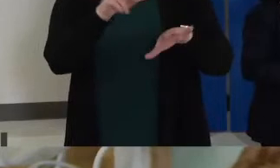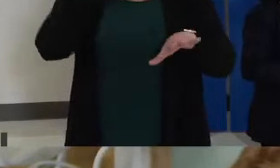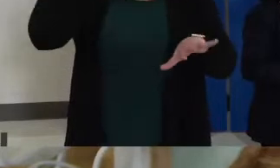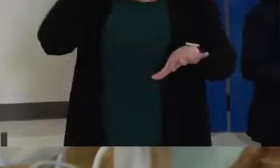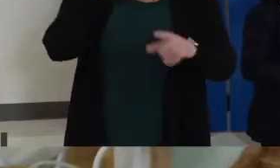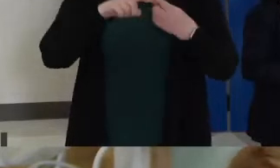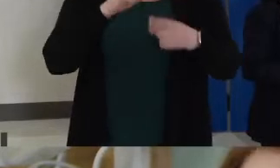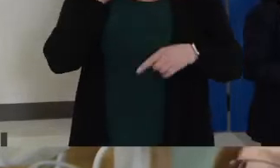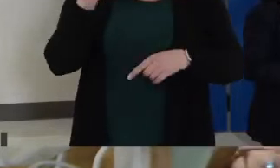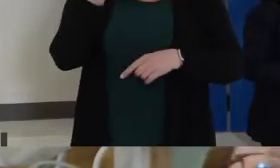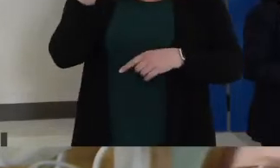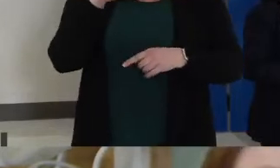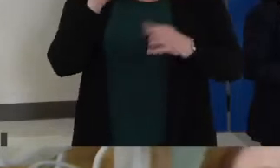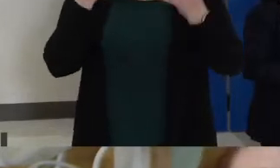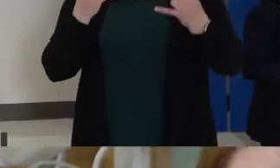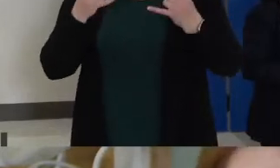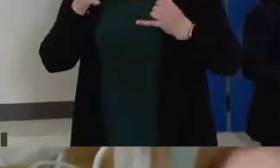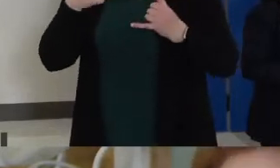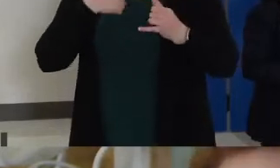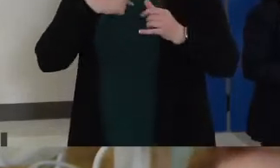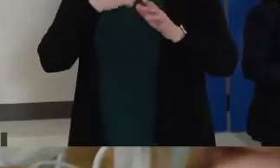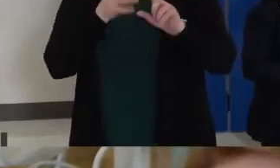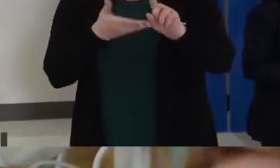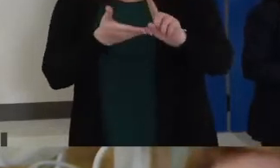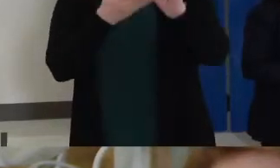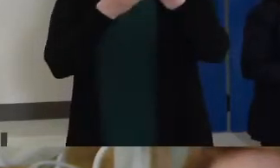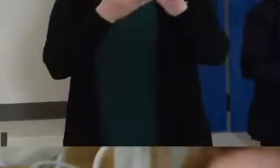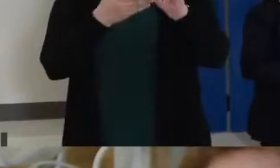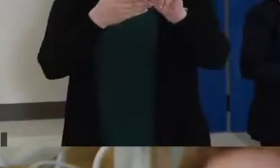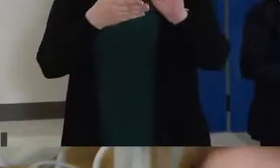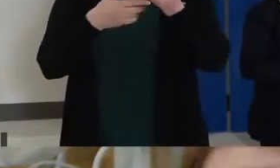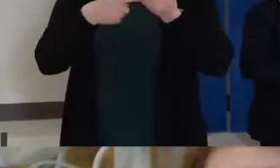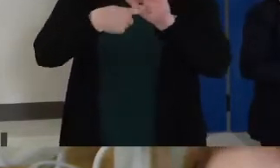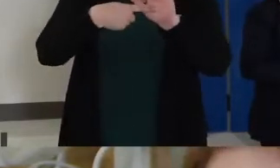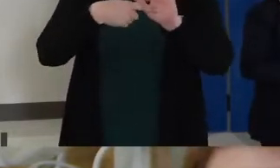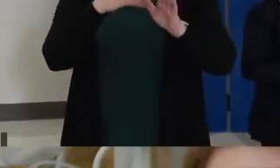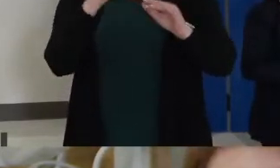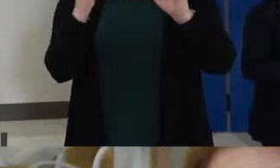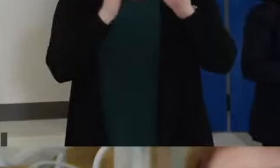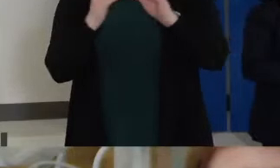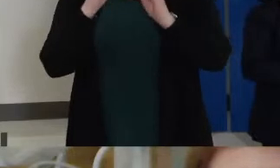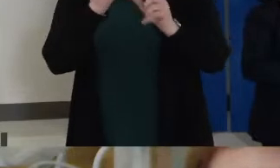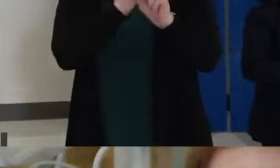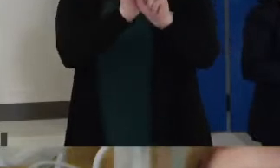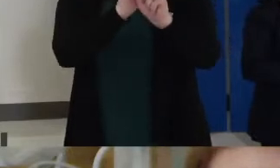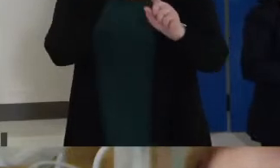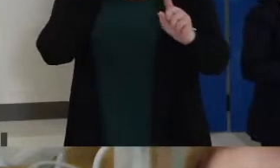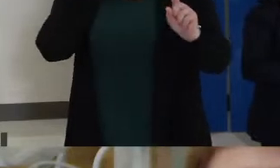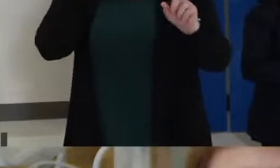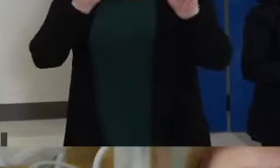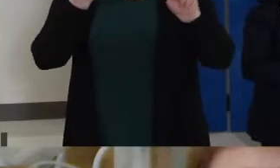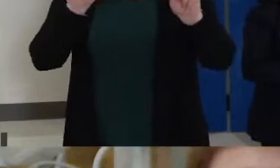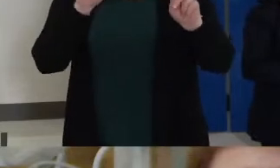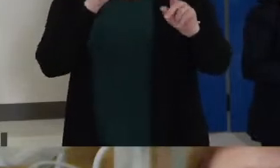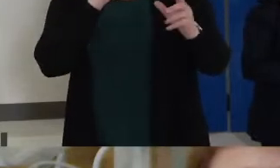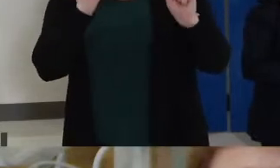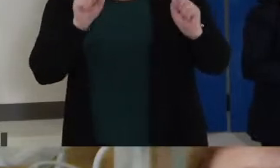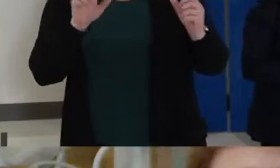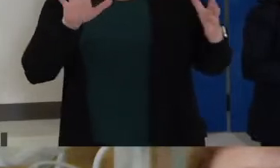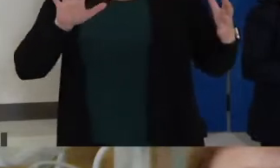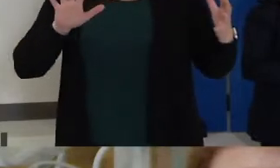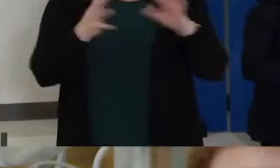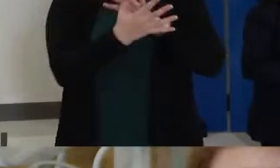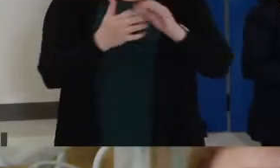how he's been able to be a model and an example, and now a peer mentor for others. The prospect of being able to turn people's